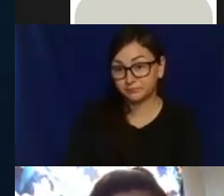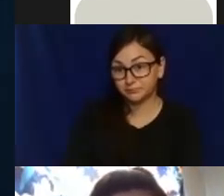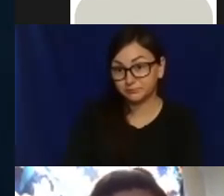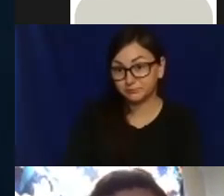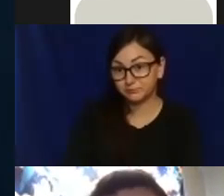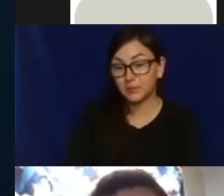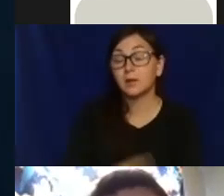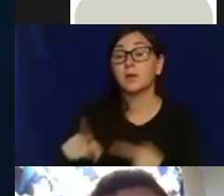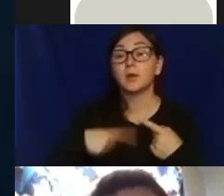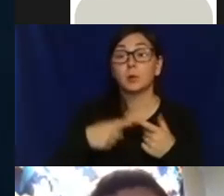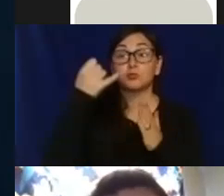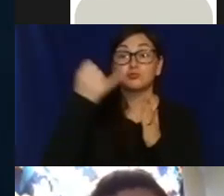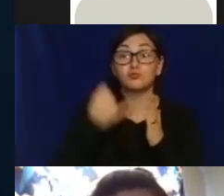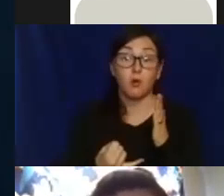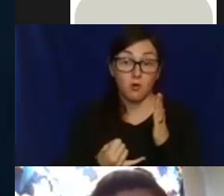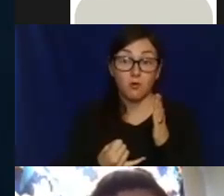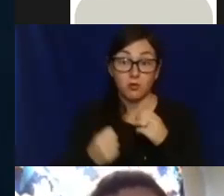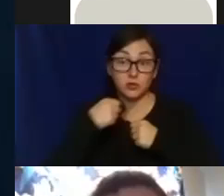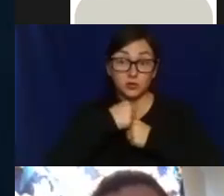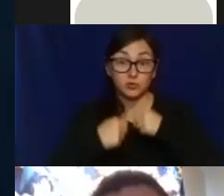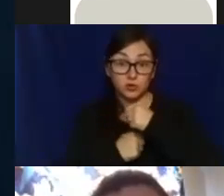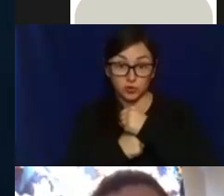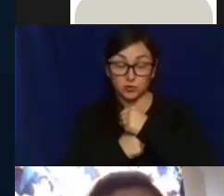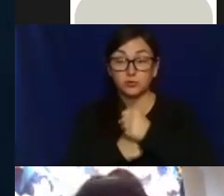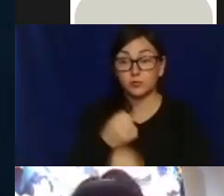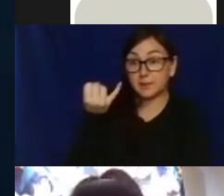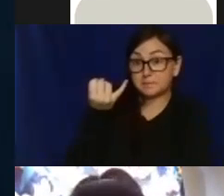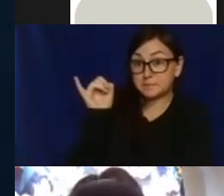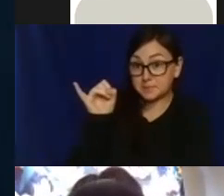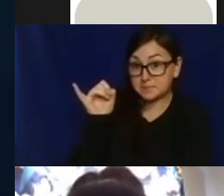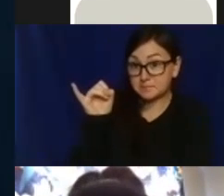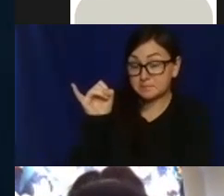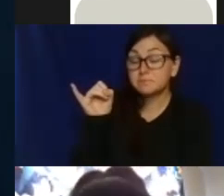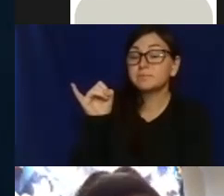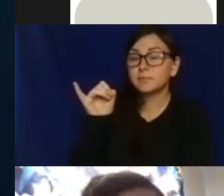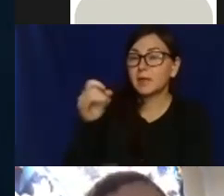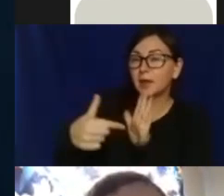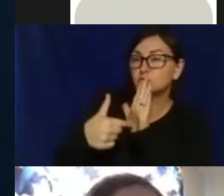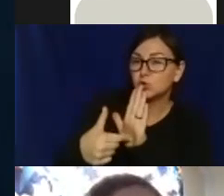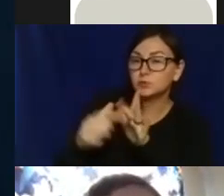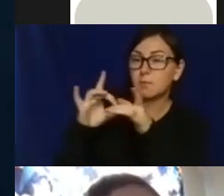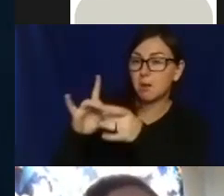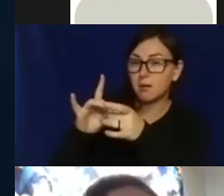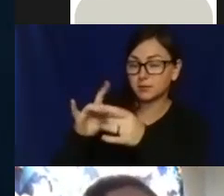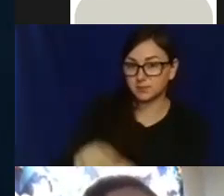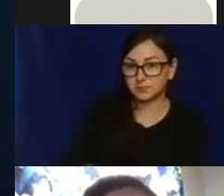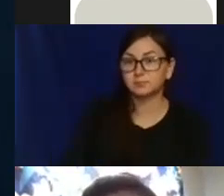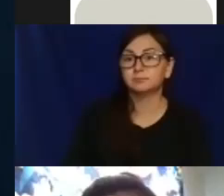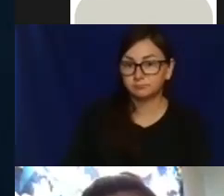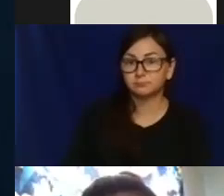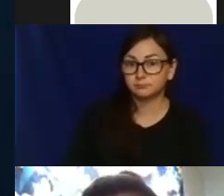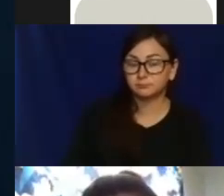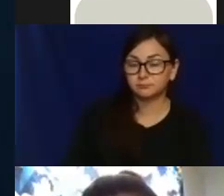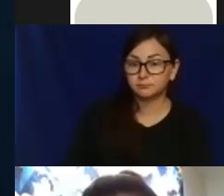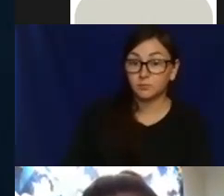hyphen or a line. That line represents a bond, which is 2 electrons. And if I need a double bond, I hit 2